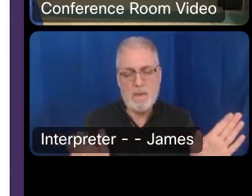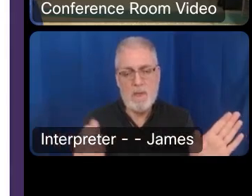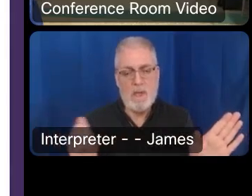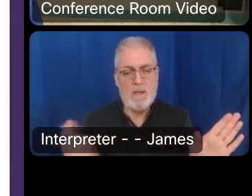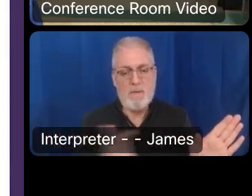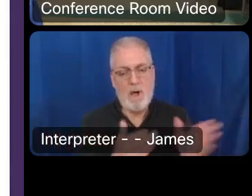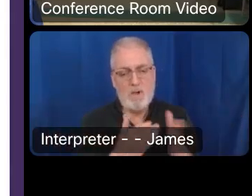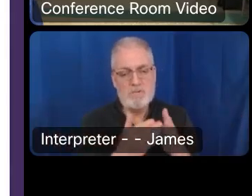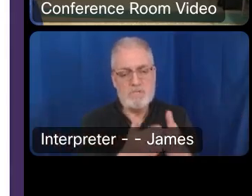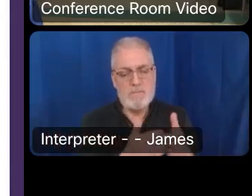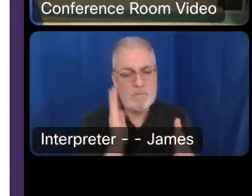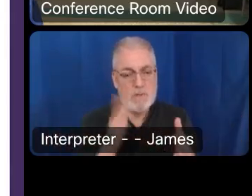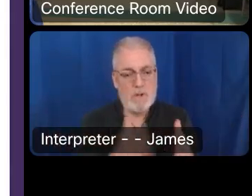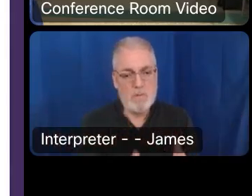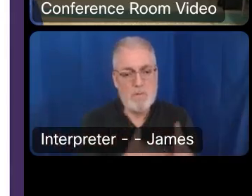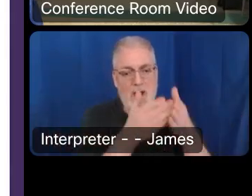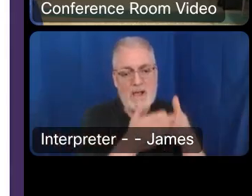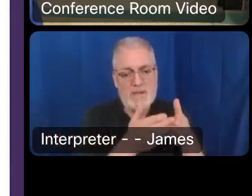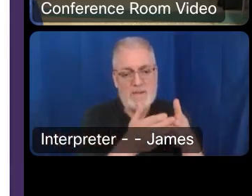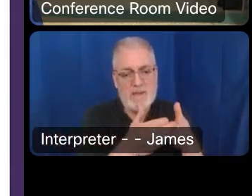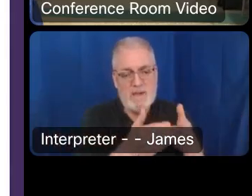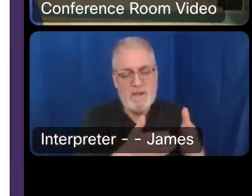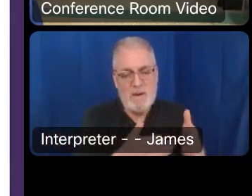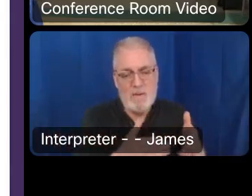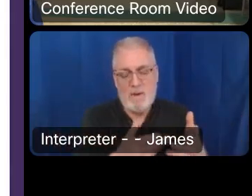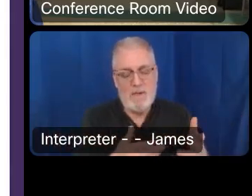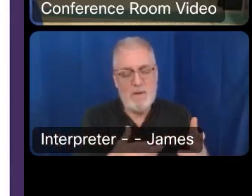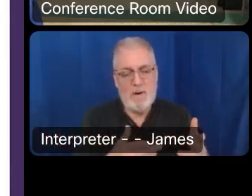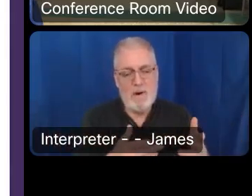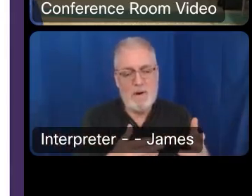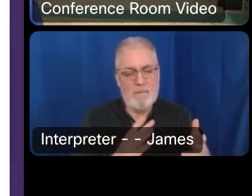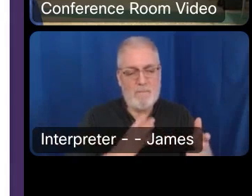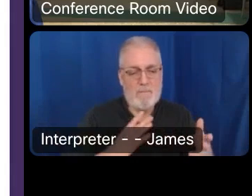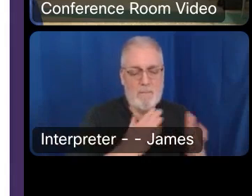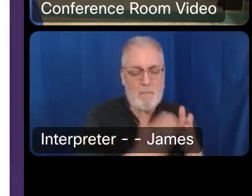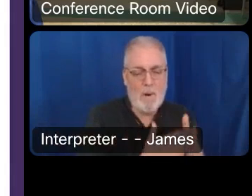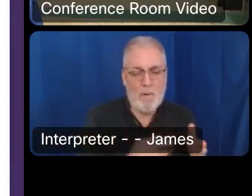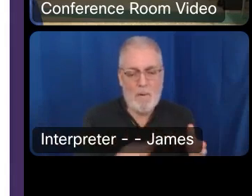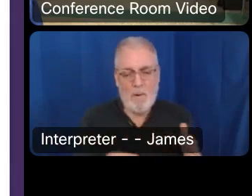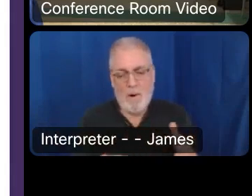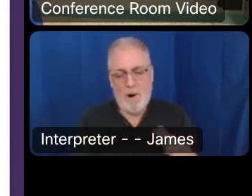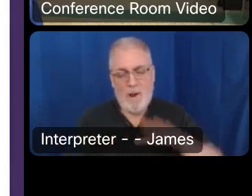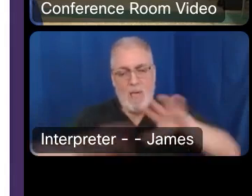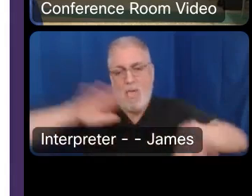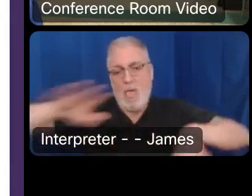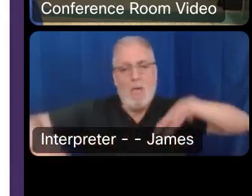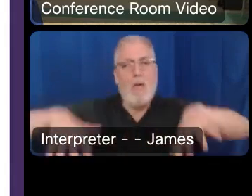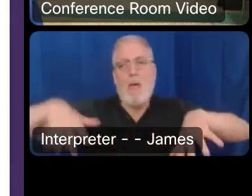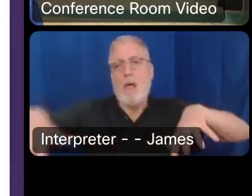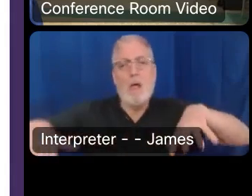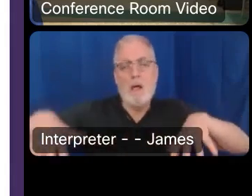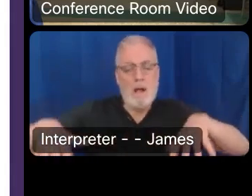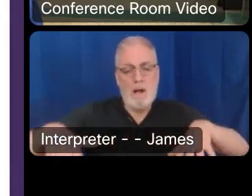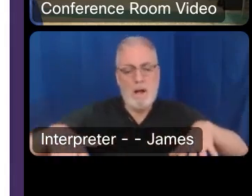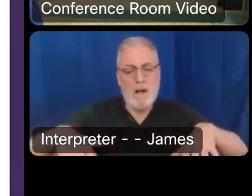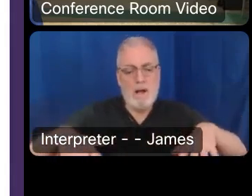driftwood or in a multi-million-dollar yacht, having that better access, it will just bring everybody up.